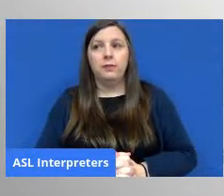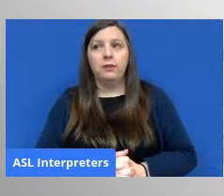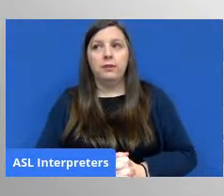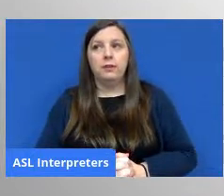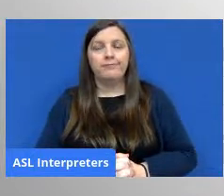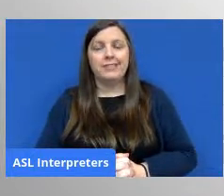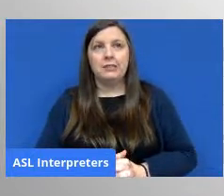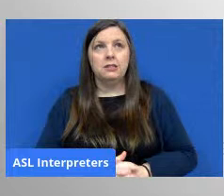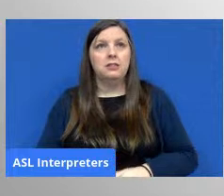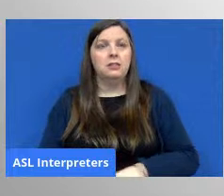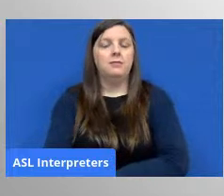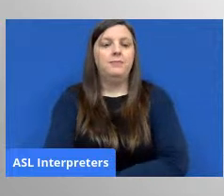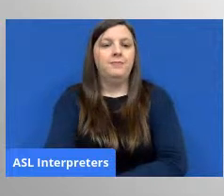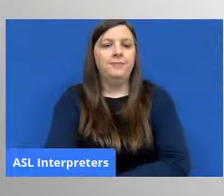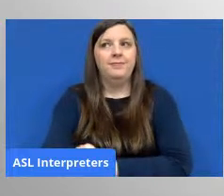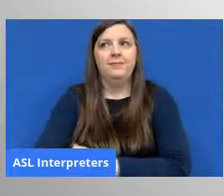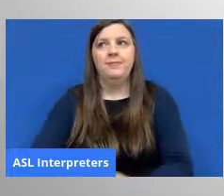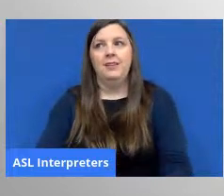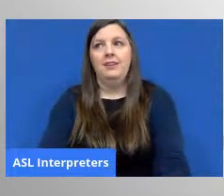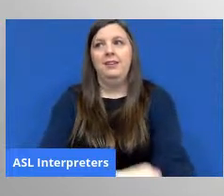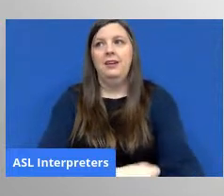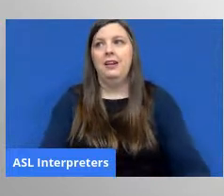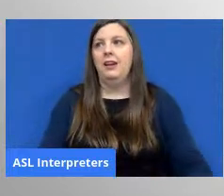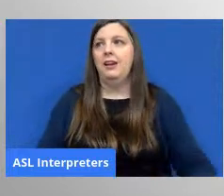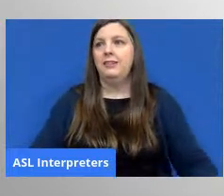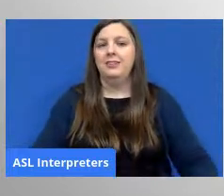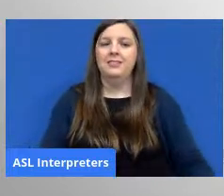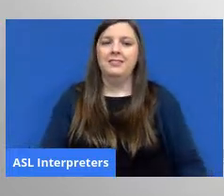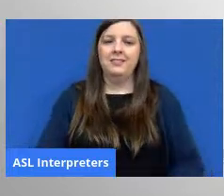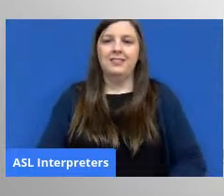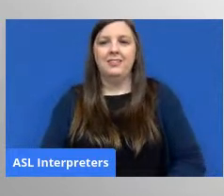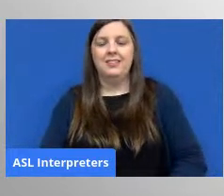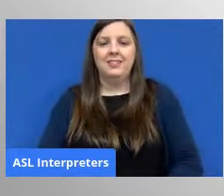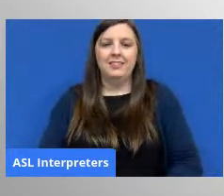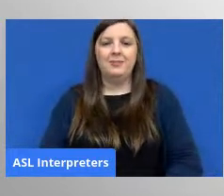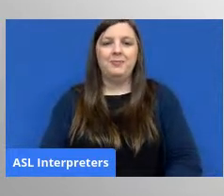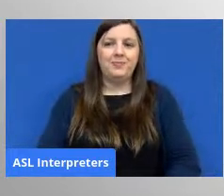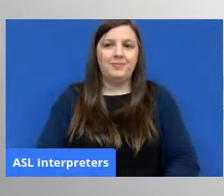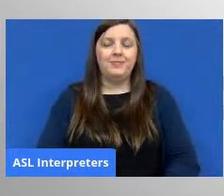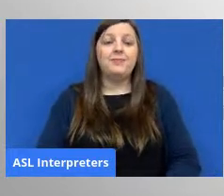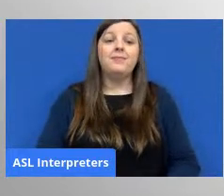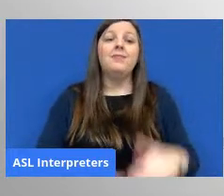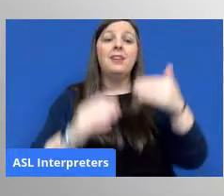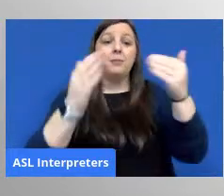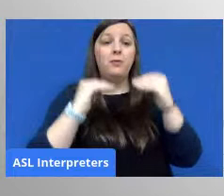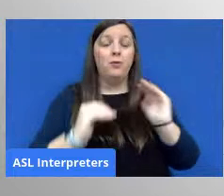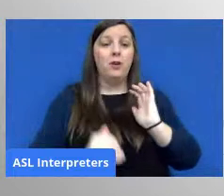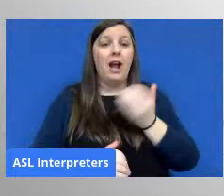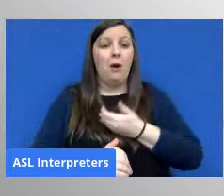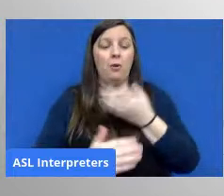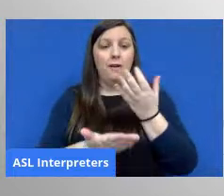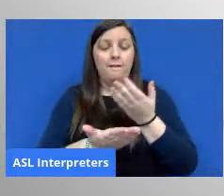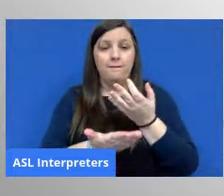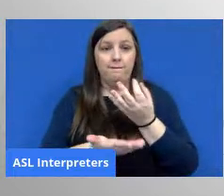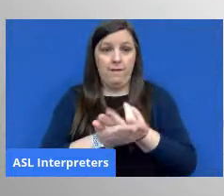Okay, we will move forward with our finance committee.